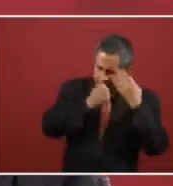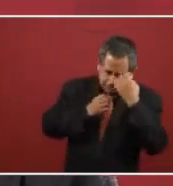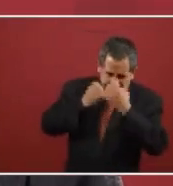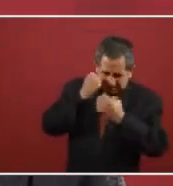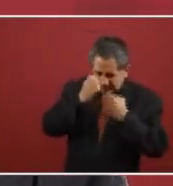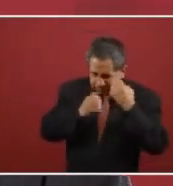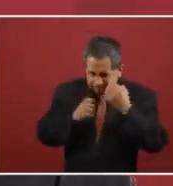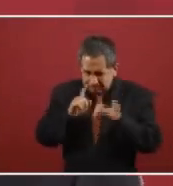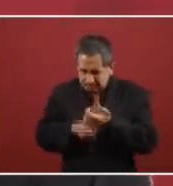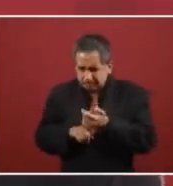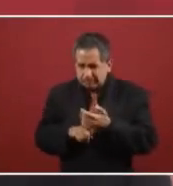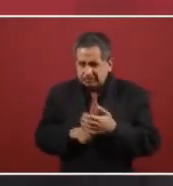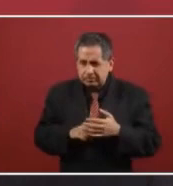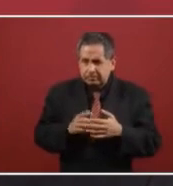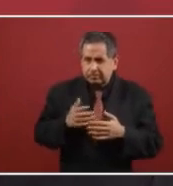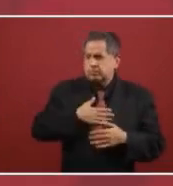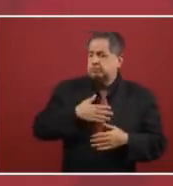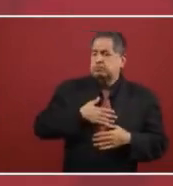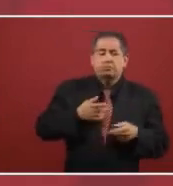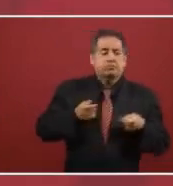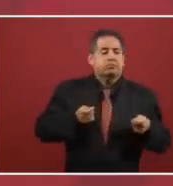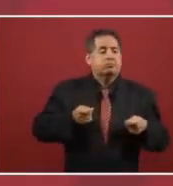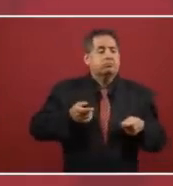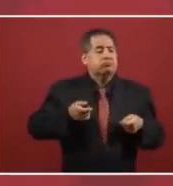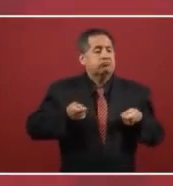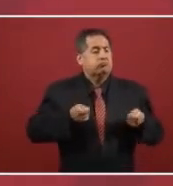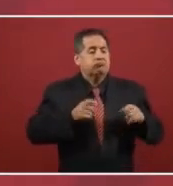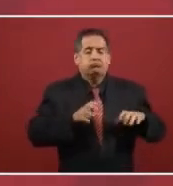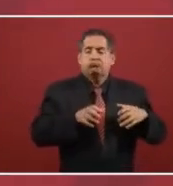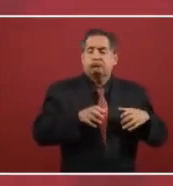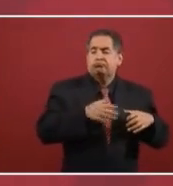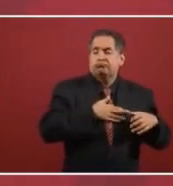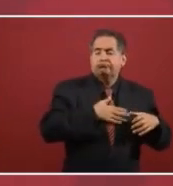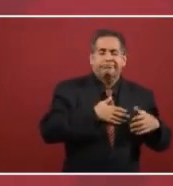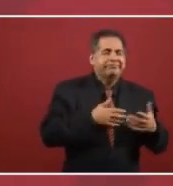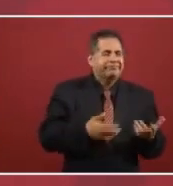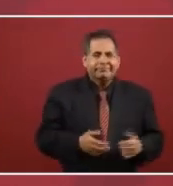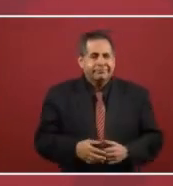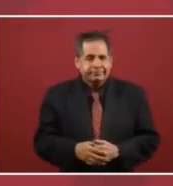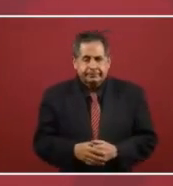realidad to analyze the y reality administrar and administer